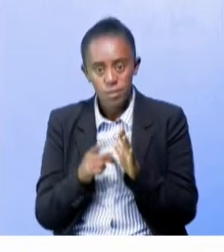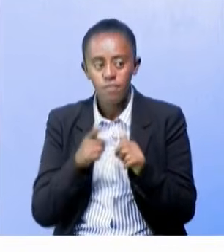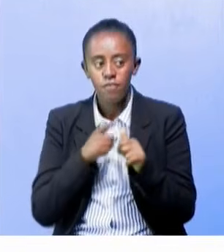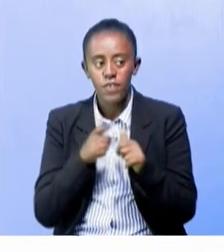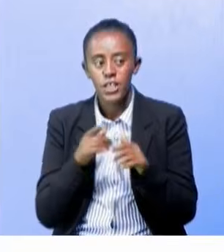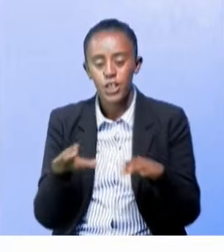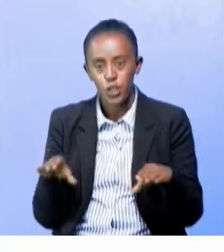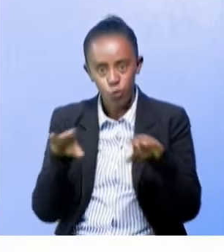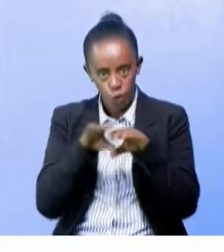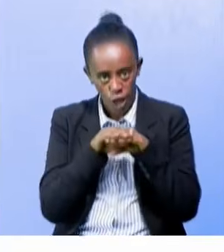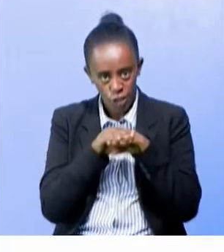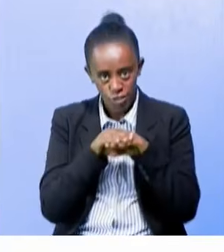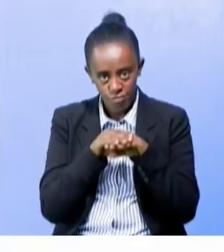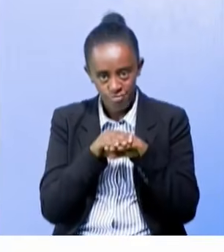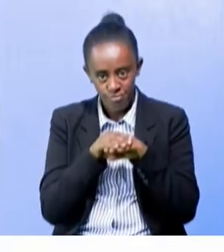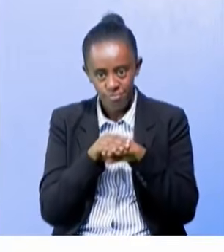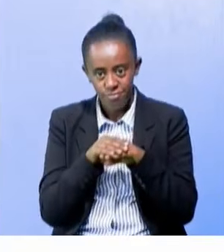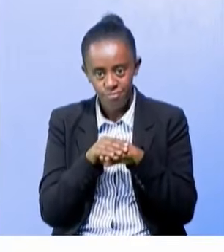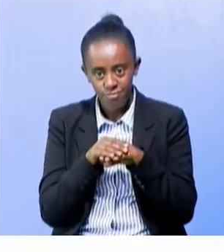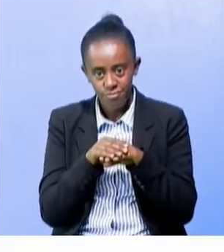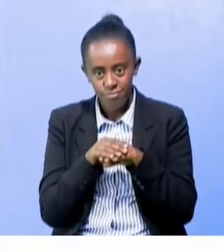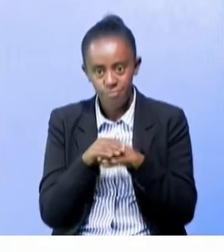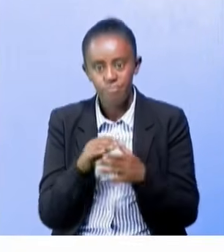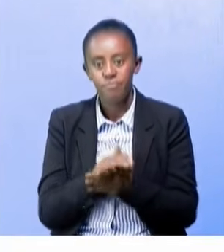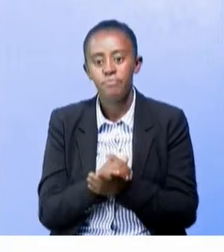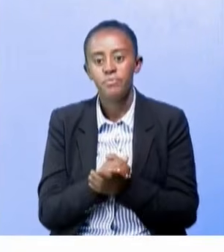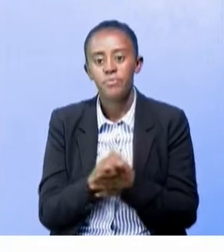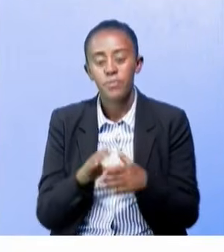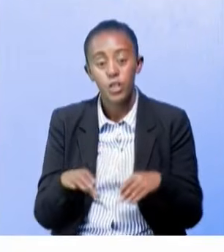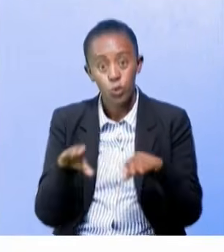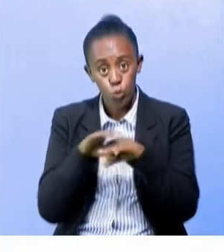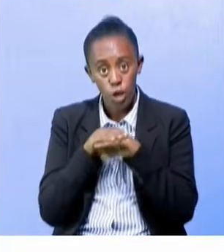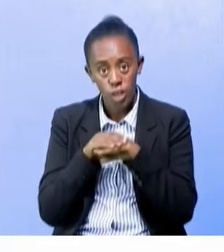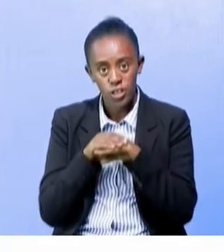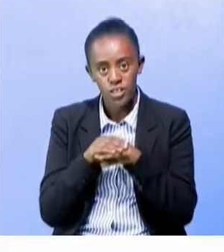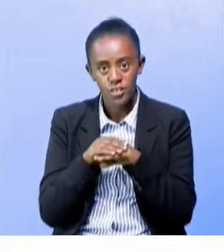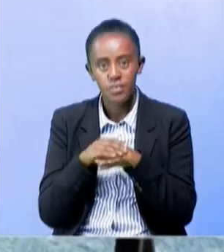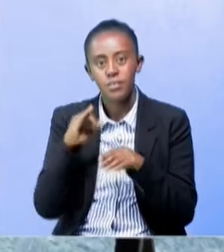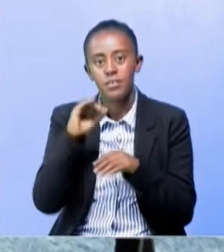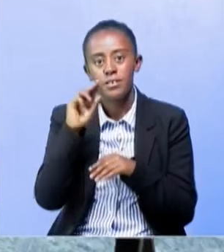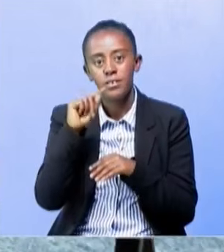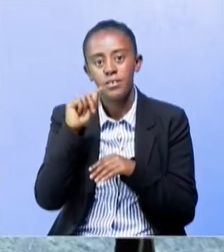introduction. There should be introduction.